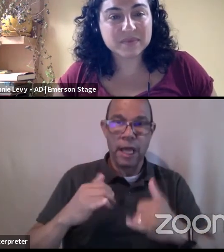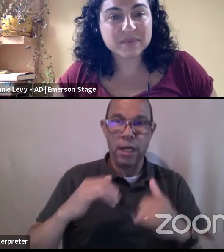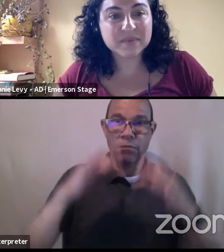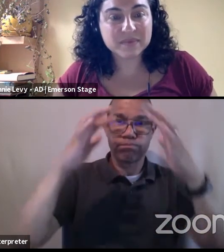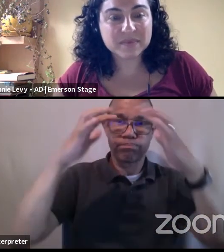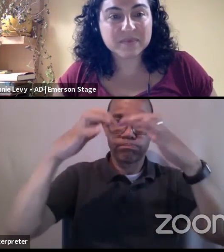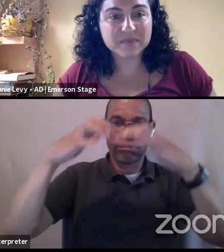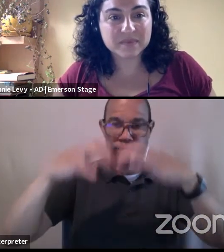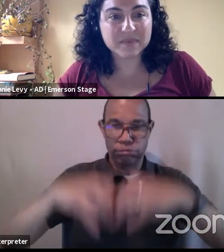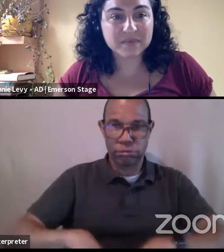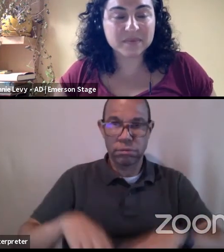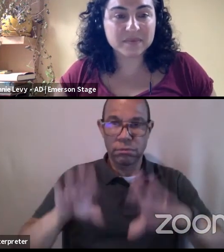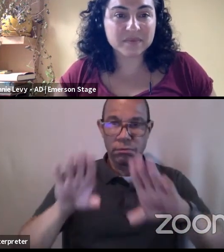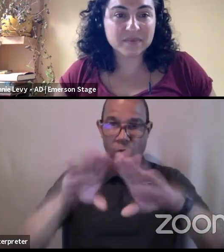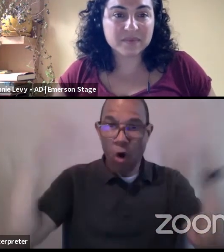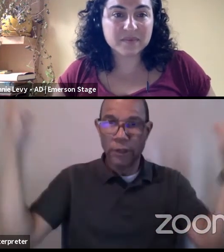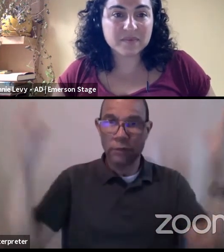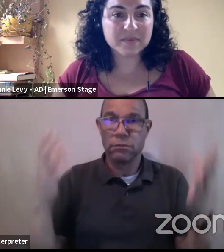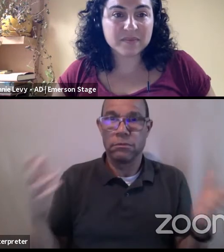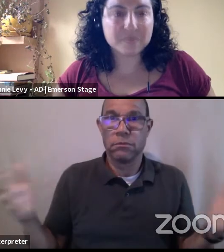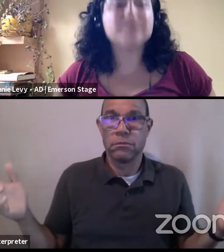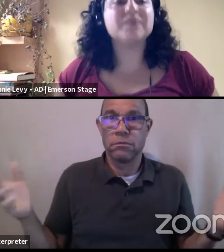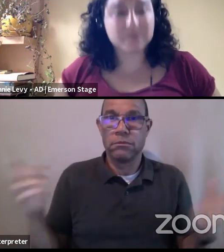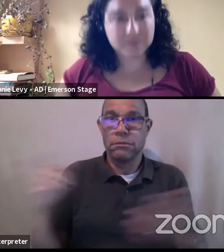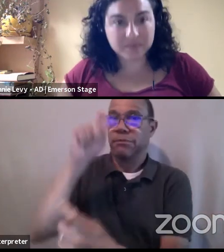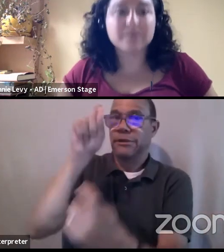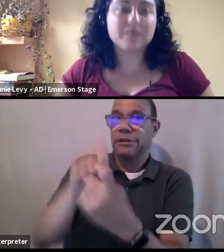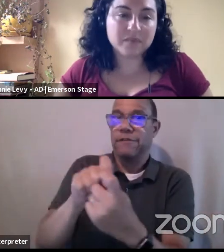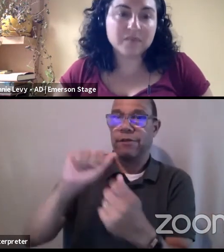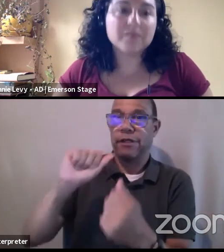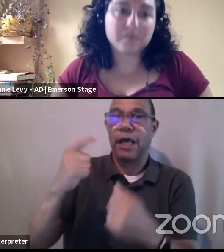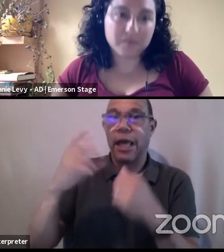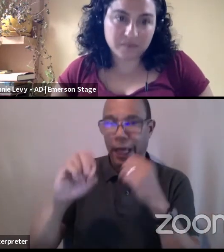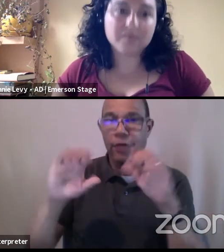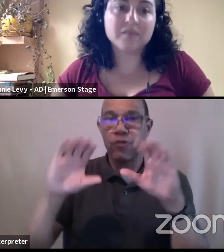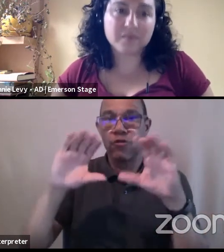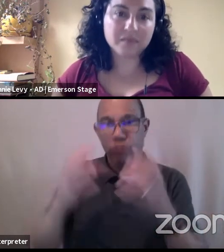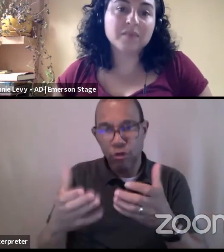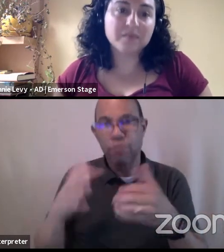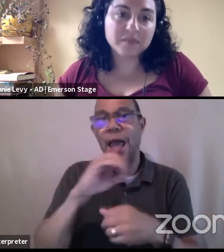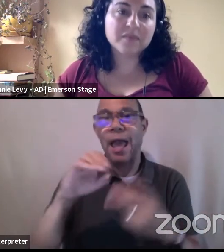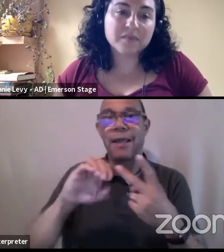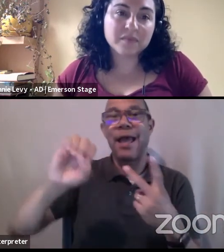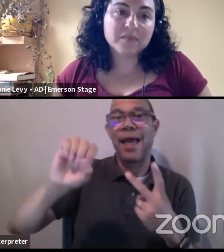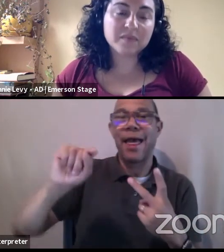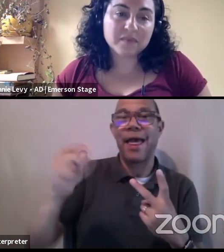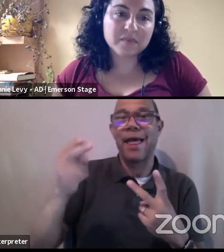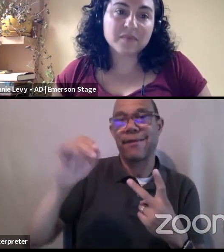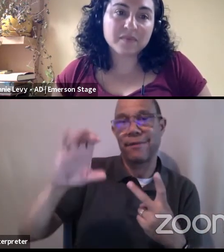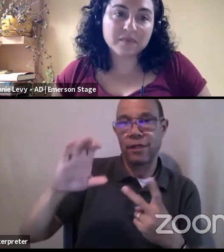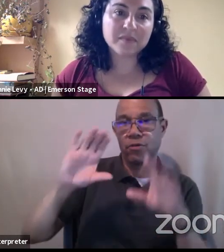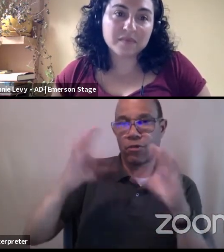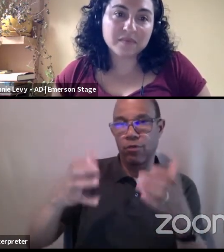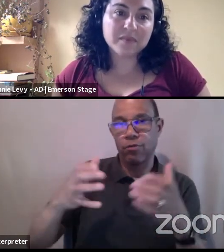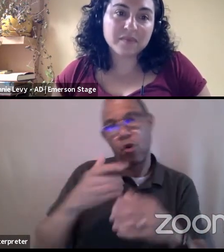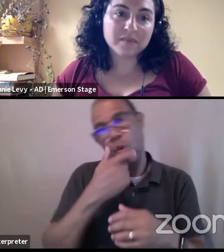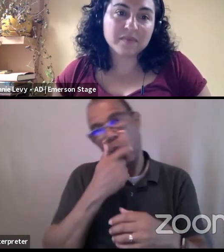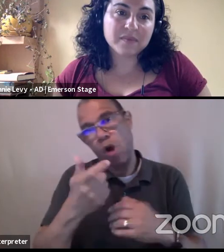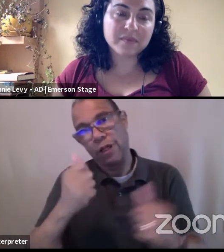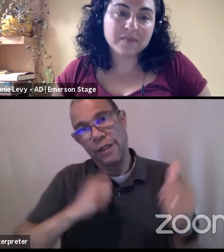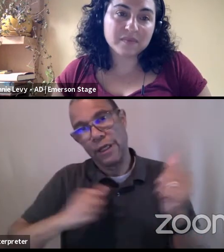specific age group and ethnic group are watching theater, but maybe